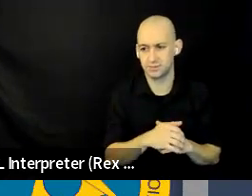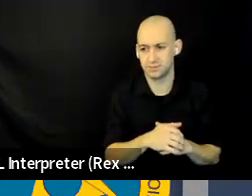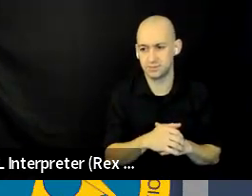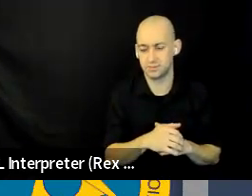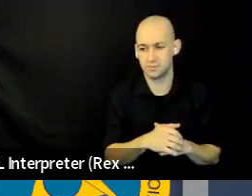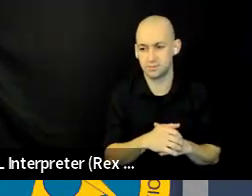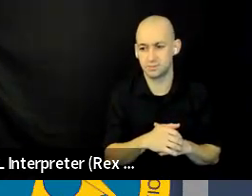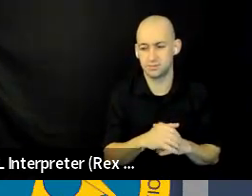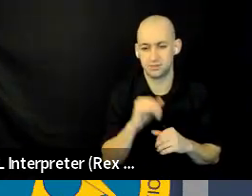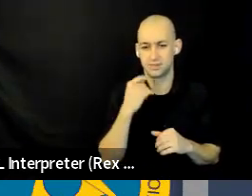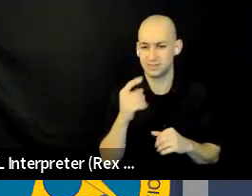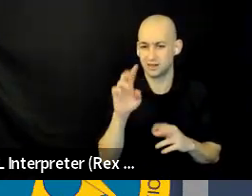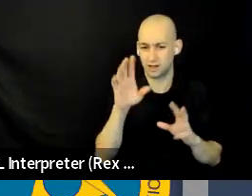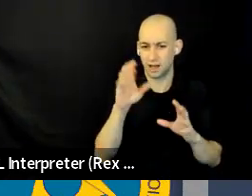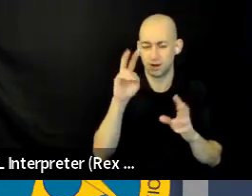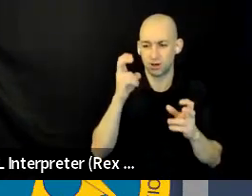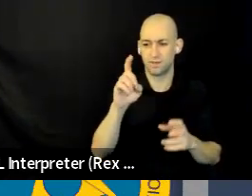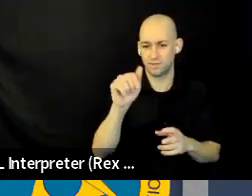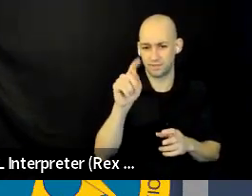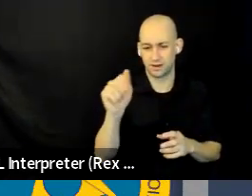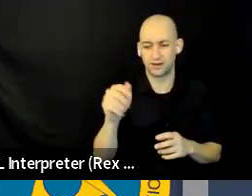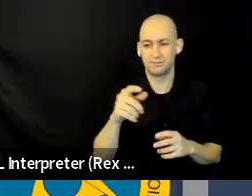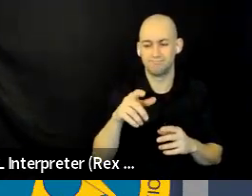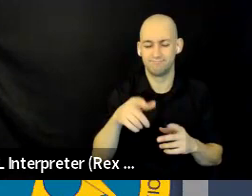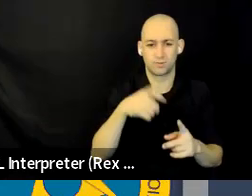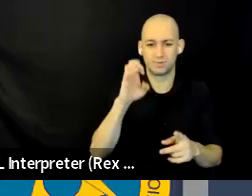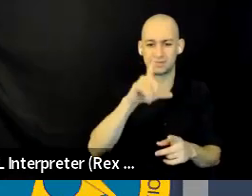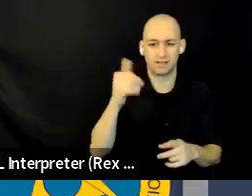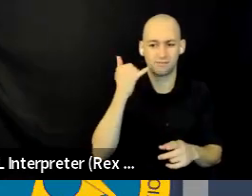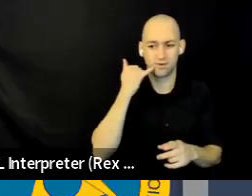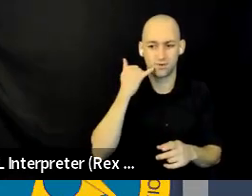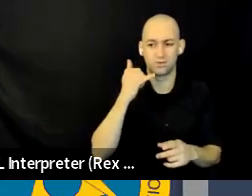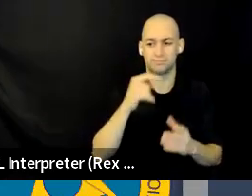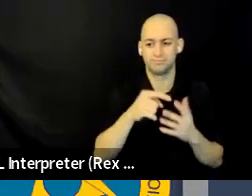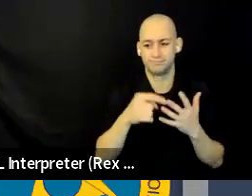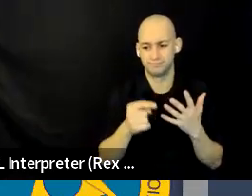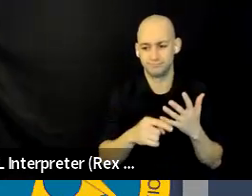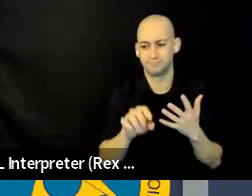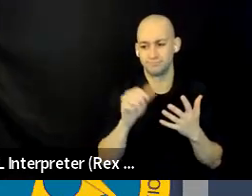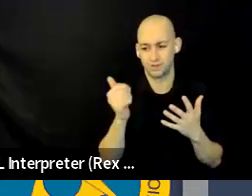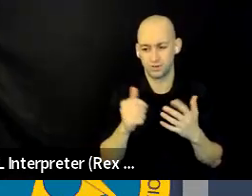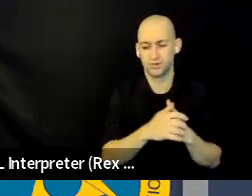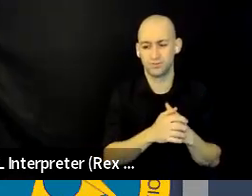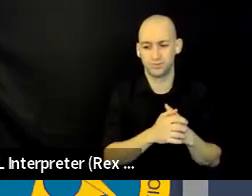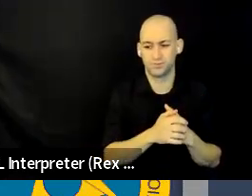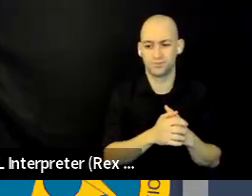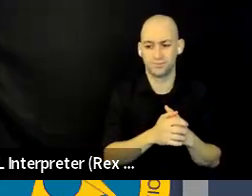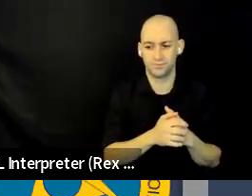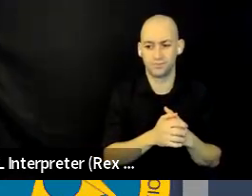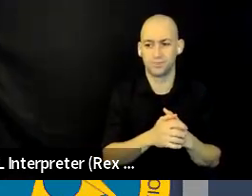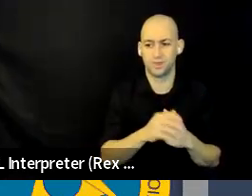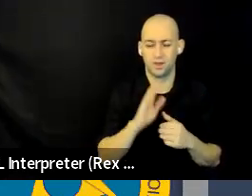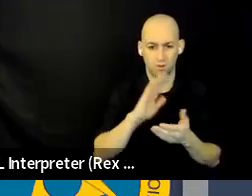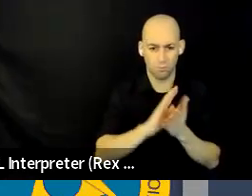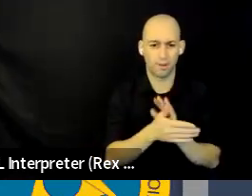data, where we have companies who are collecting data from cell phones or other things that people are volunteering to use. And so we're becoming more